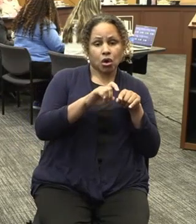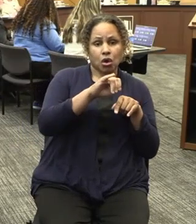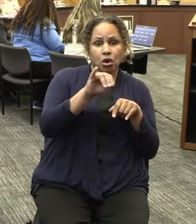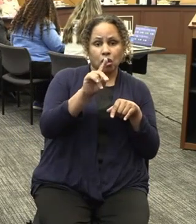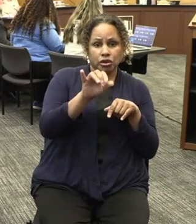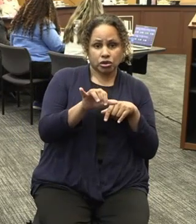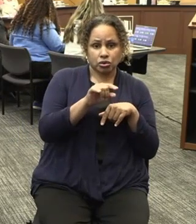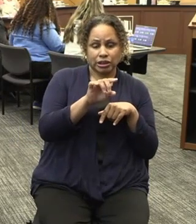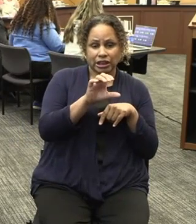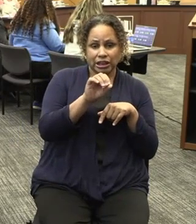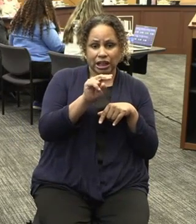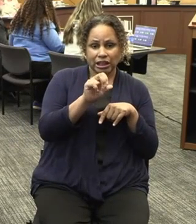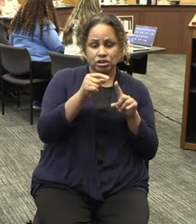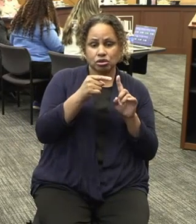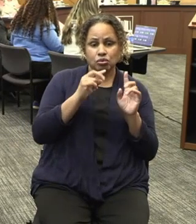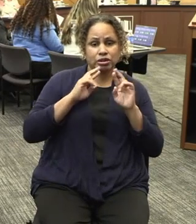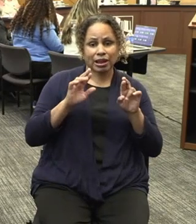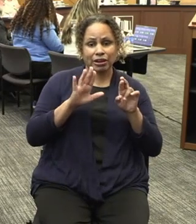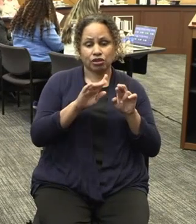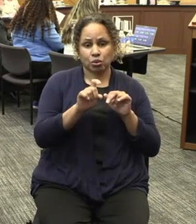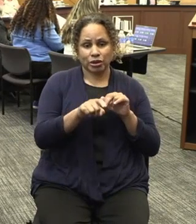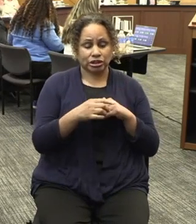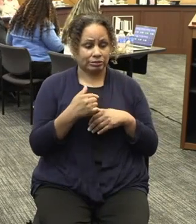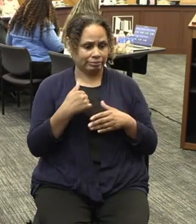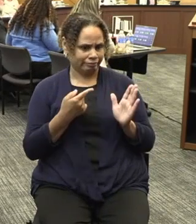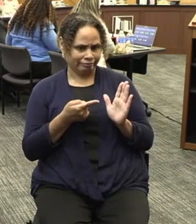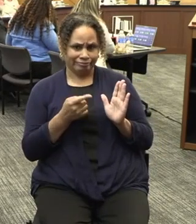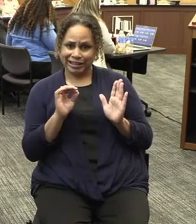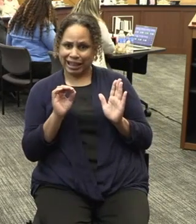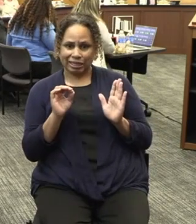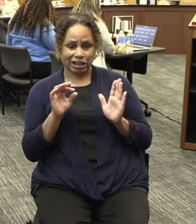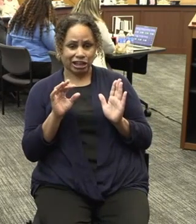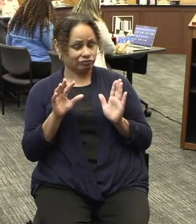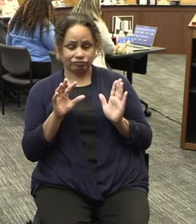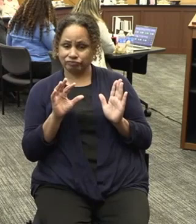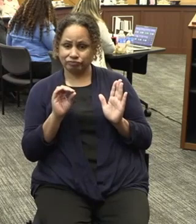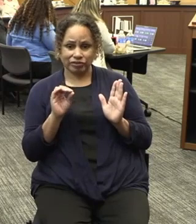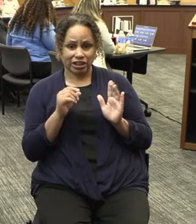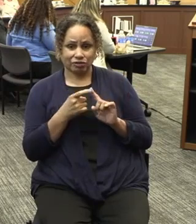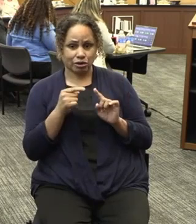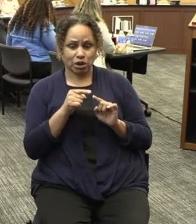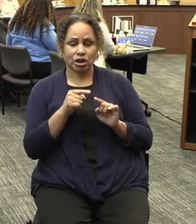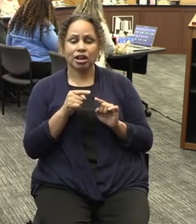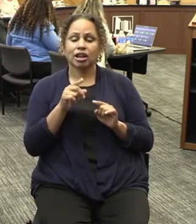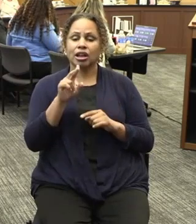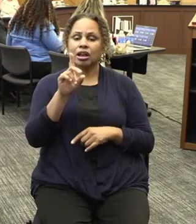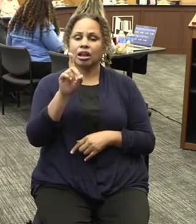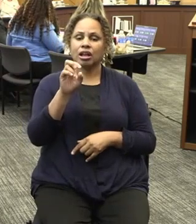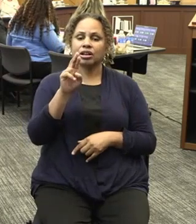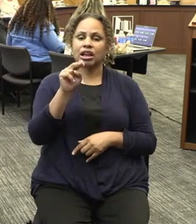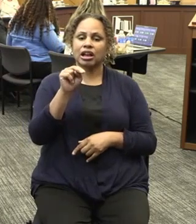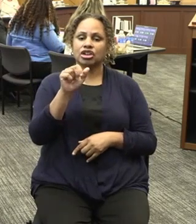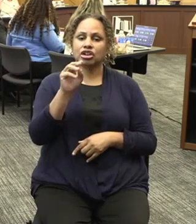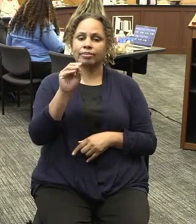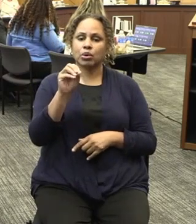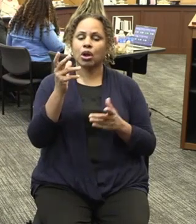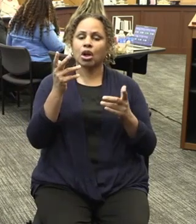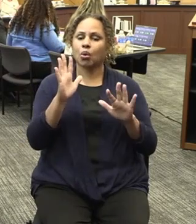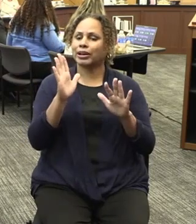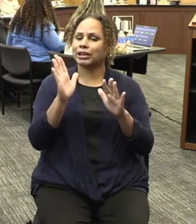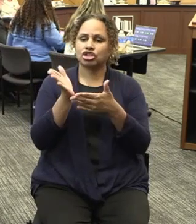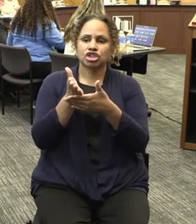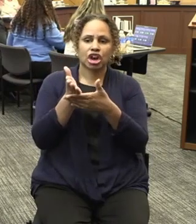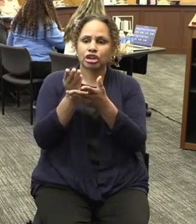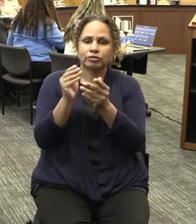don't have respond to anything your from- I don't have question. anything from her. And that's It what was, I'm it asking. was shared by Dr. Namuo as an attachment.